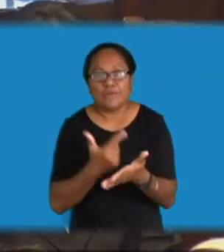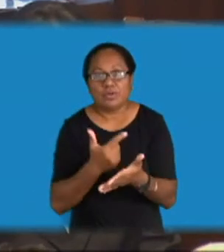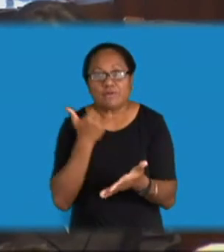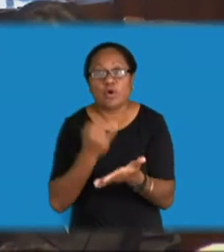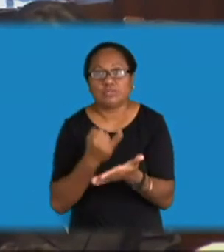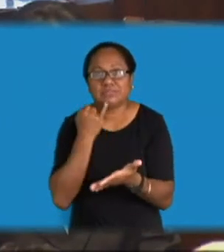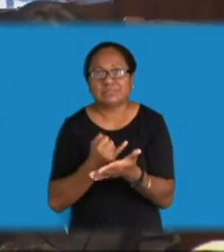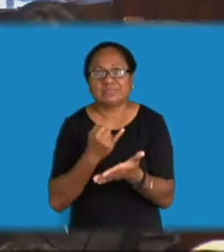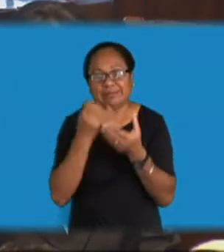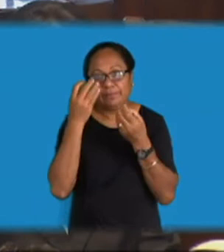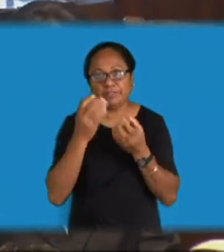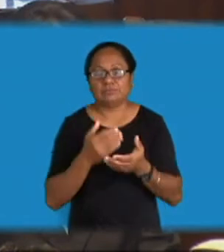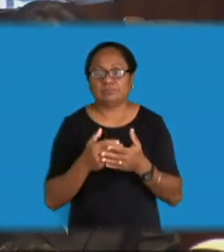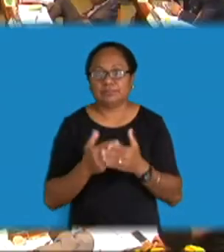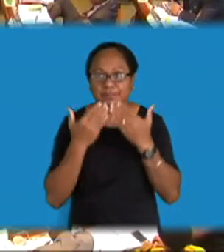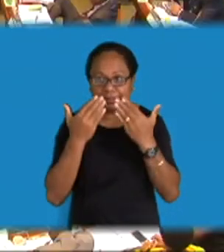thank you, Madam Speaker.